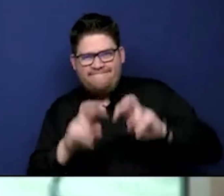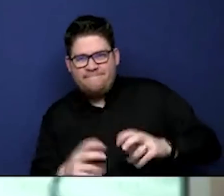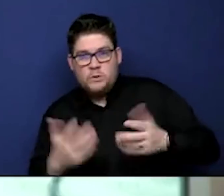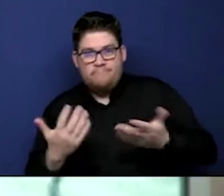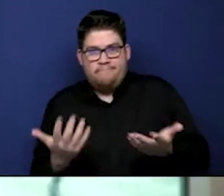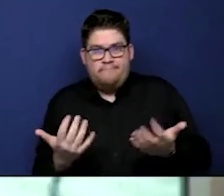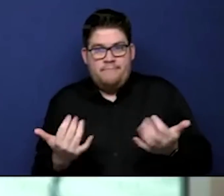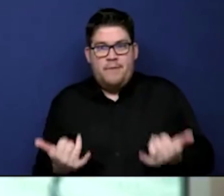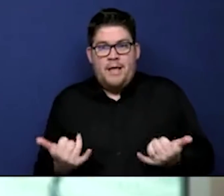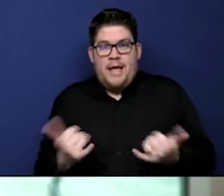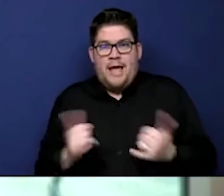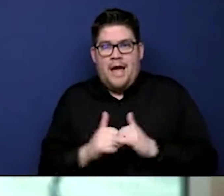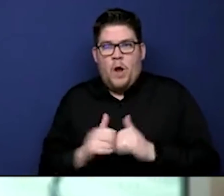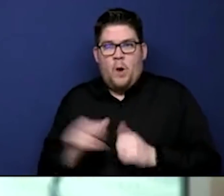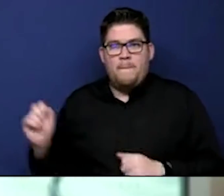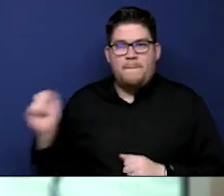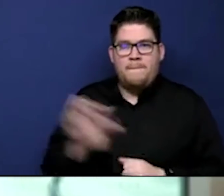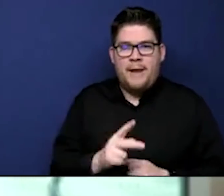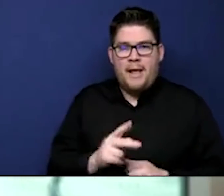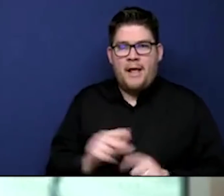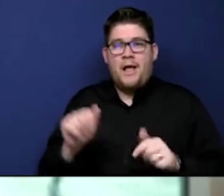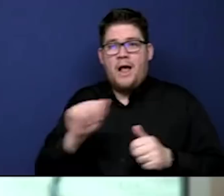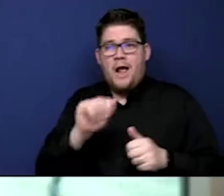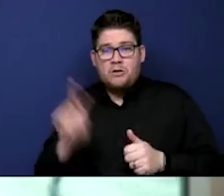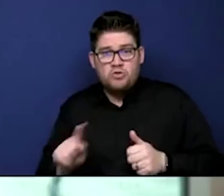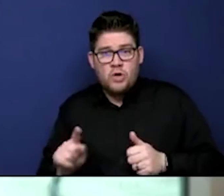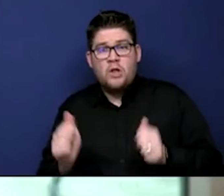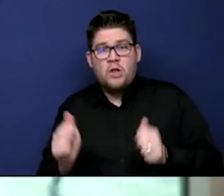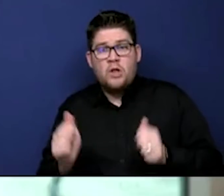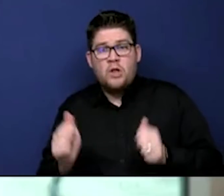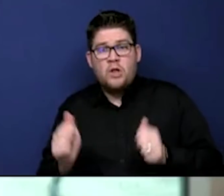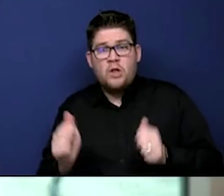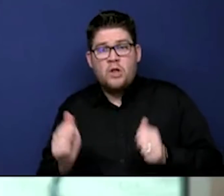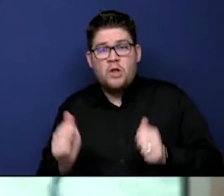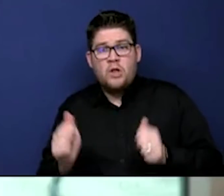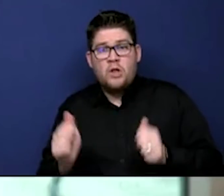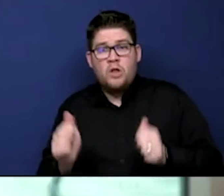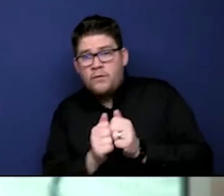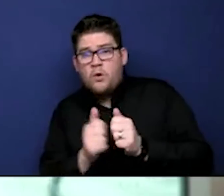we best restart that program as quickly as we can.